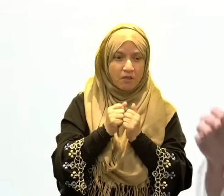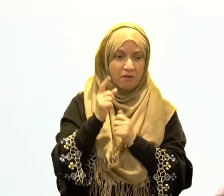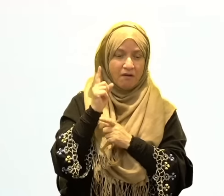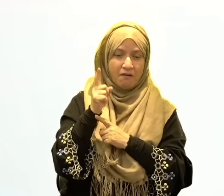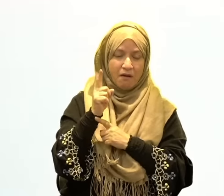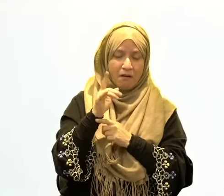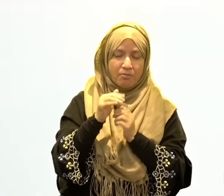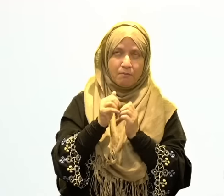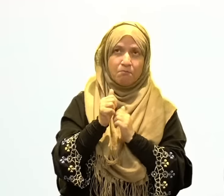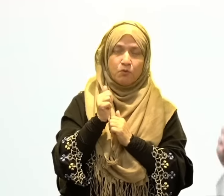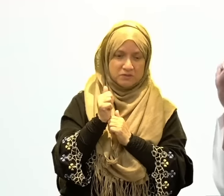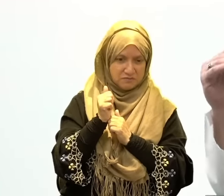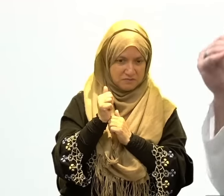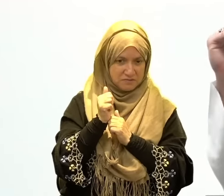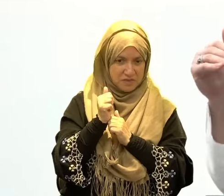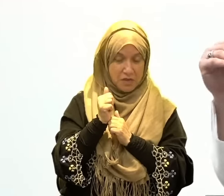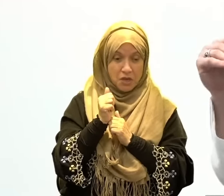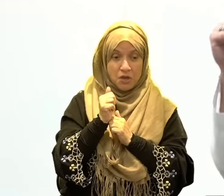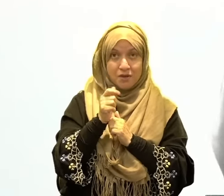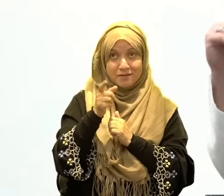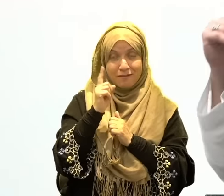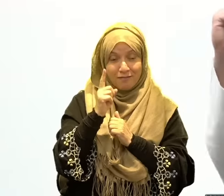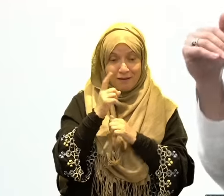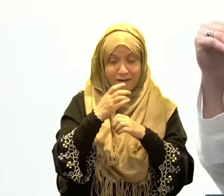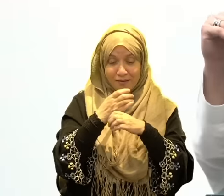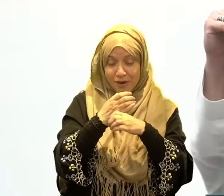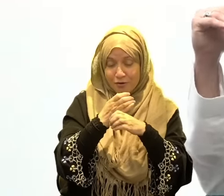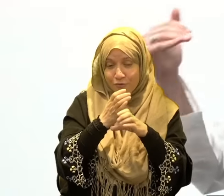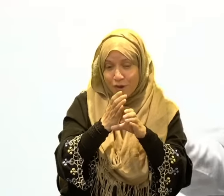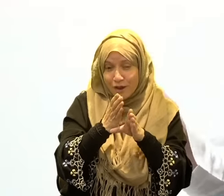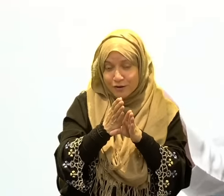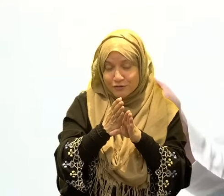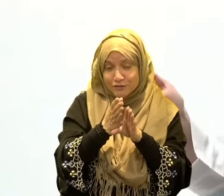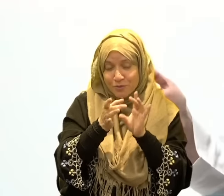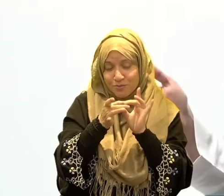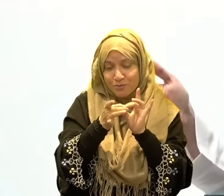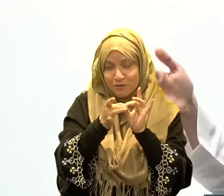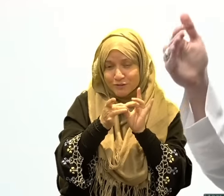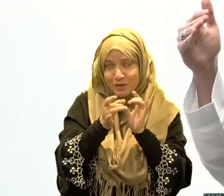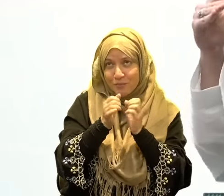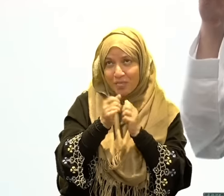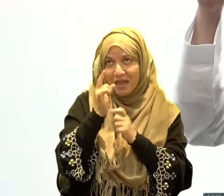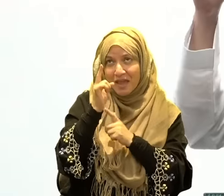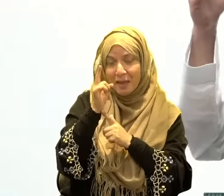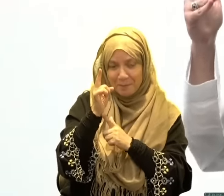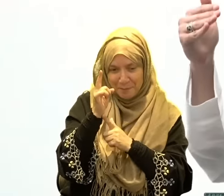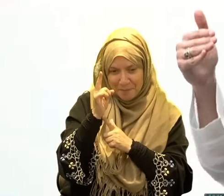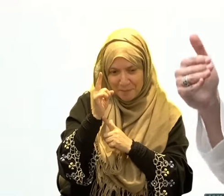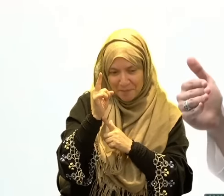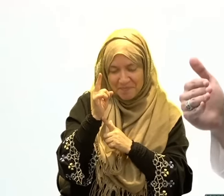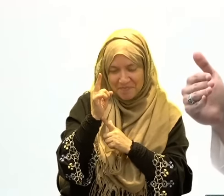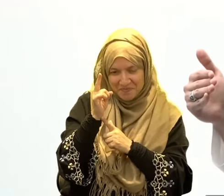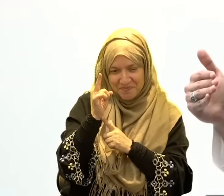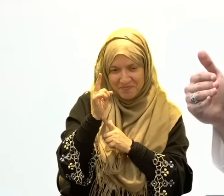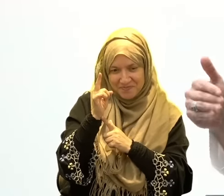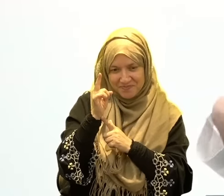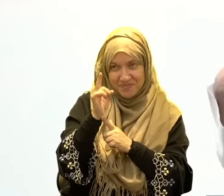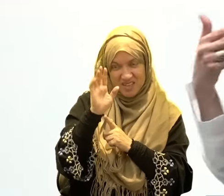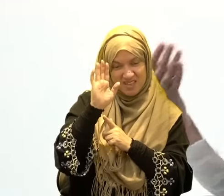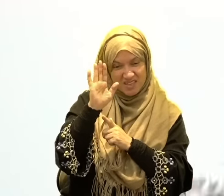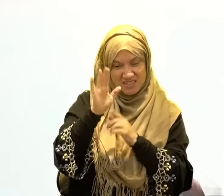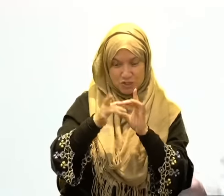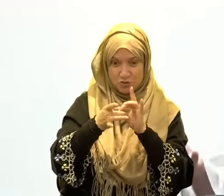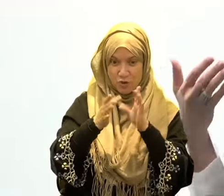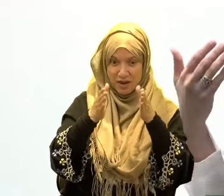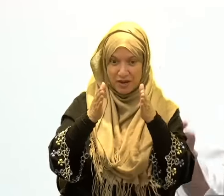under the throne of Allah is not someone who did something great. You see, you go through the list of these people and